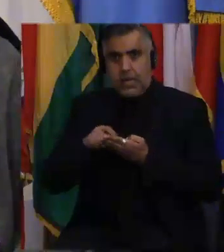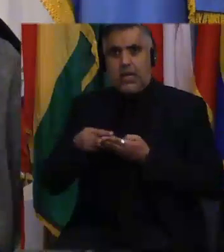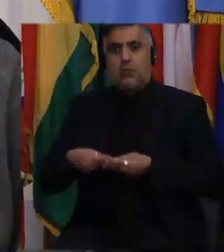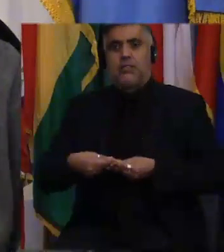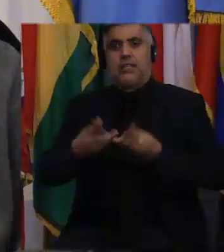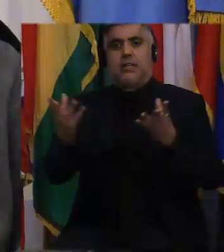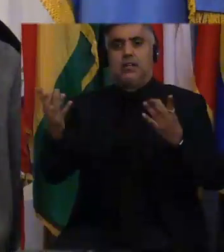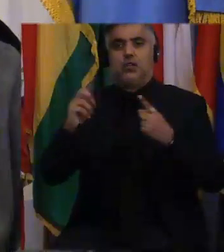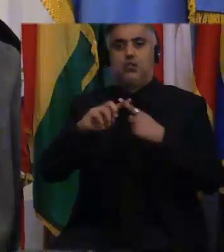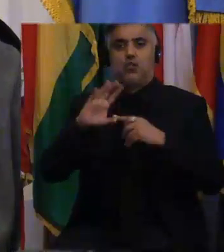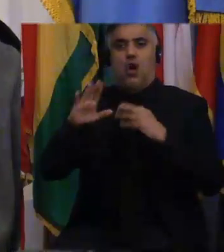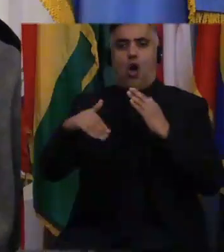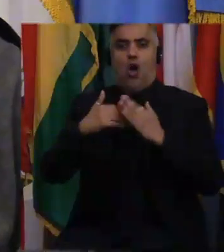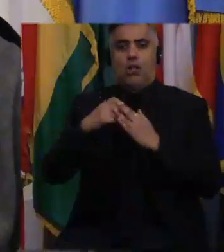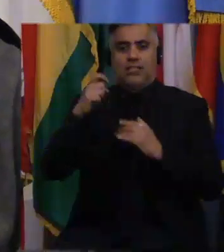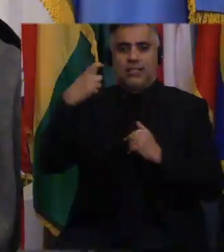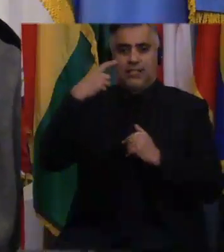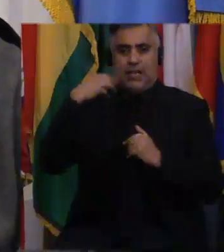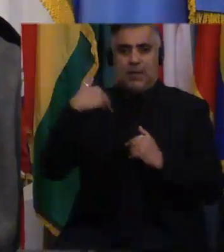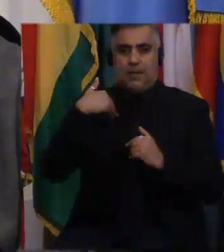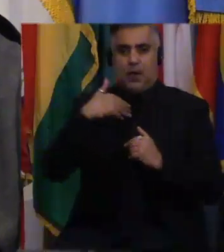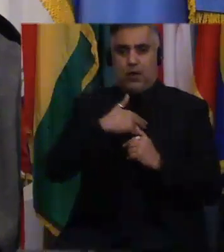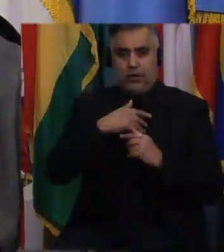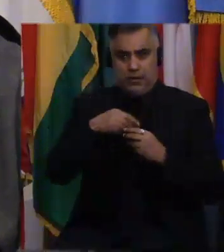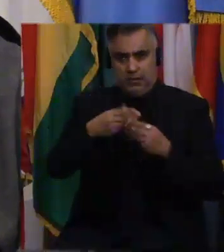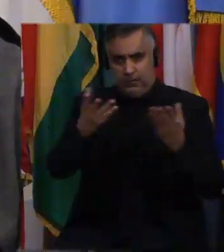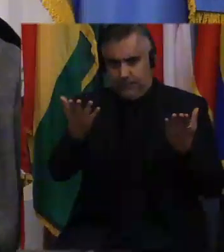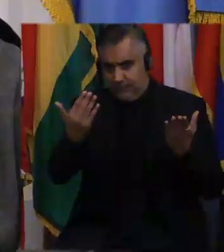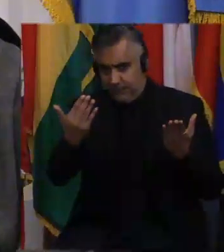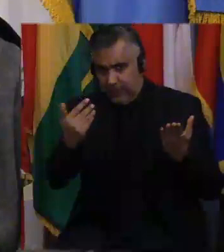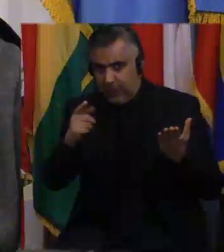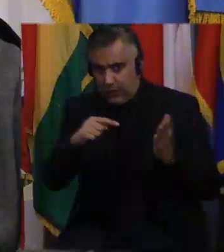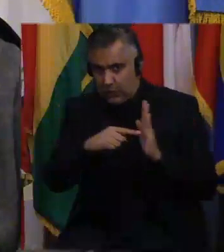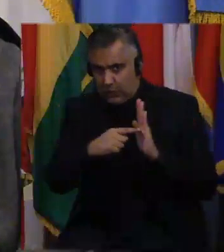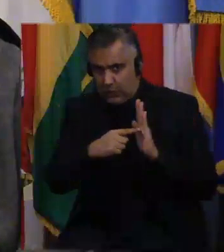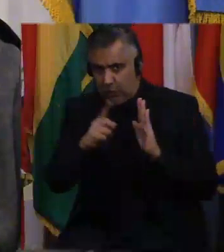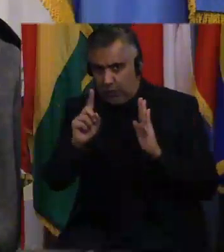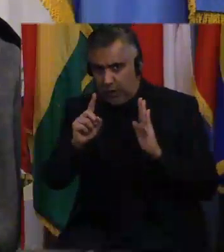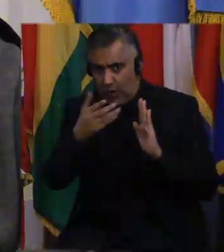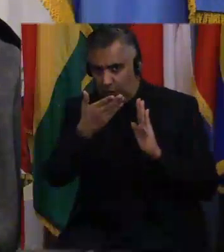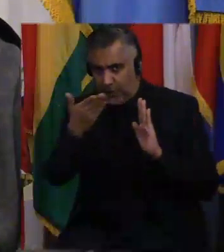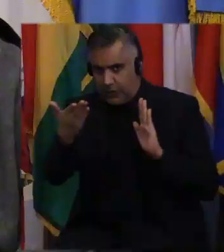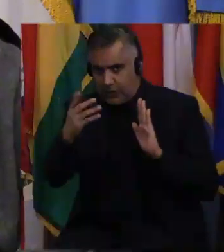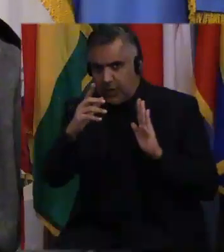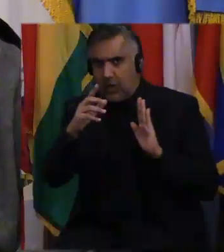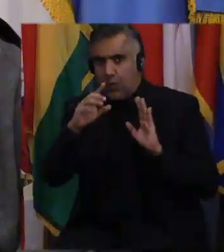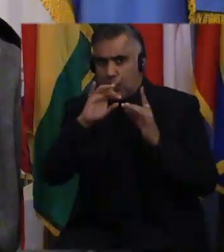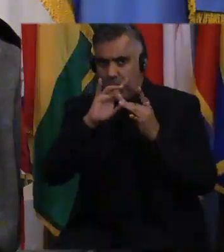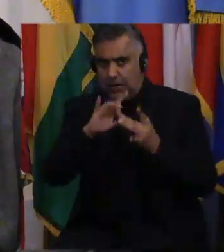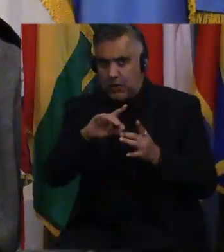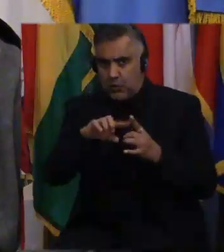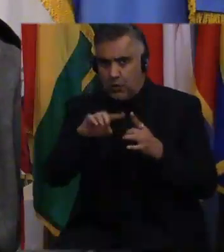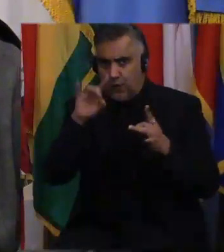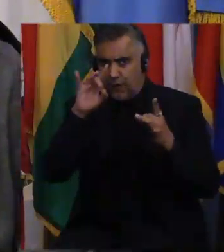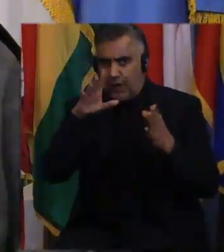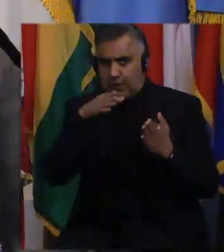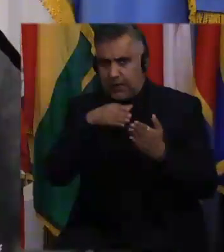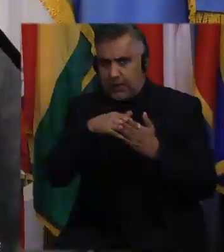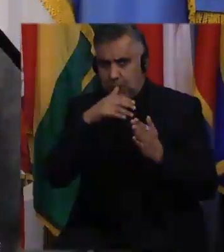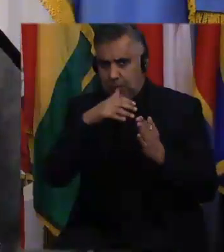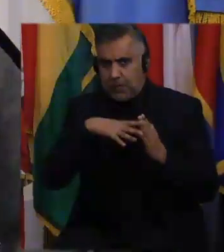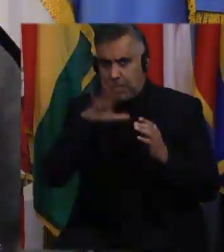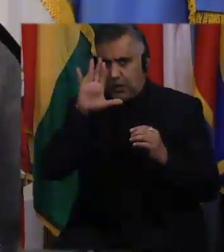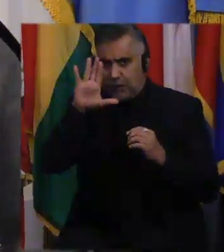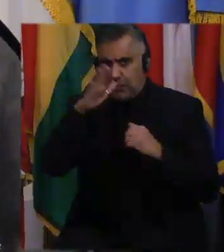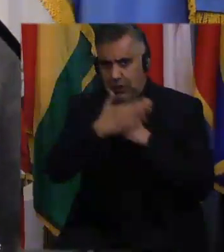state parties to the convention to establish where things are with regards to violence against women in all